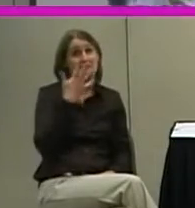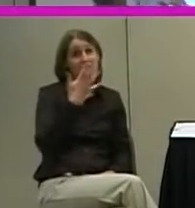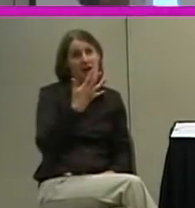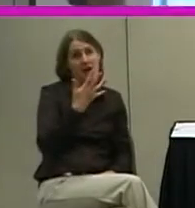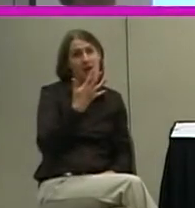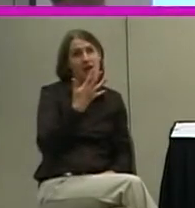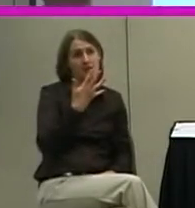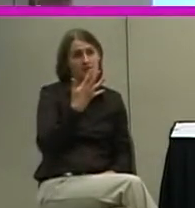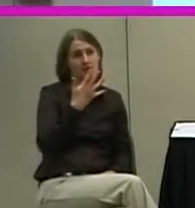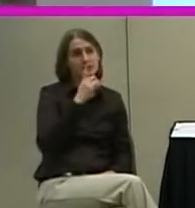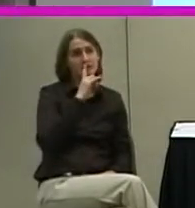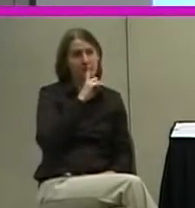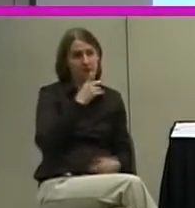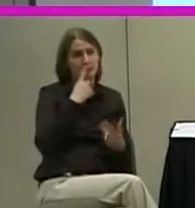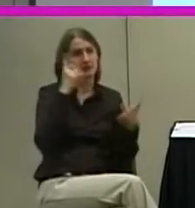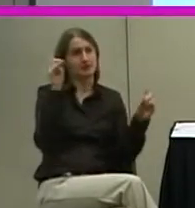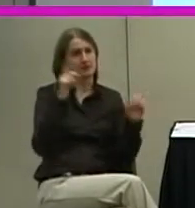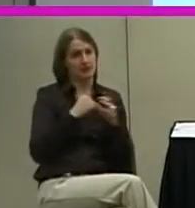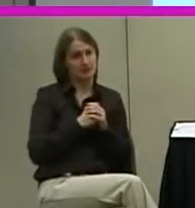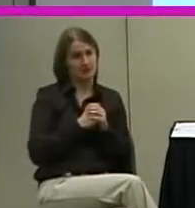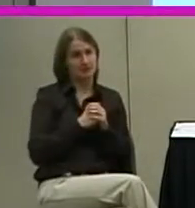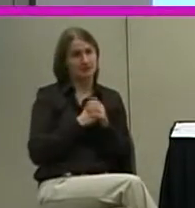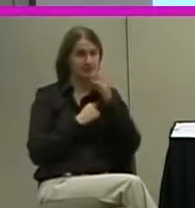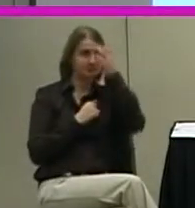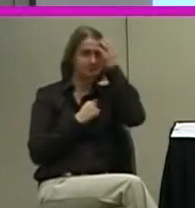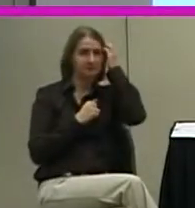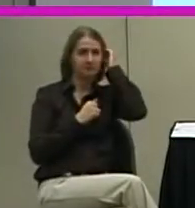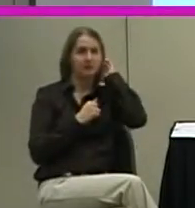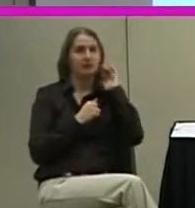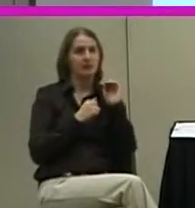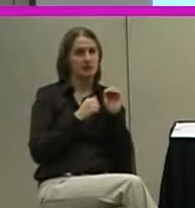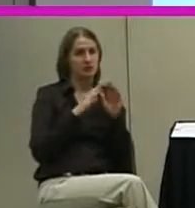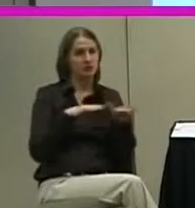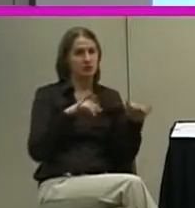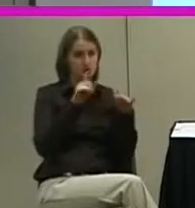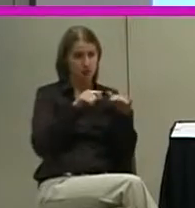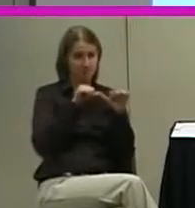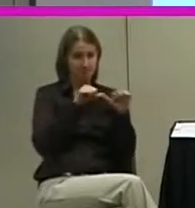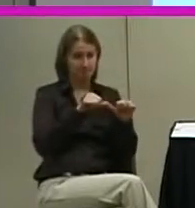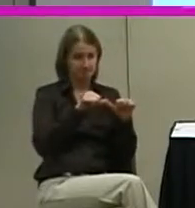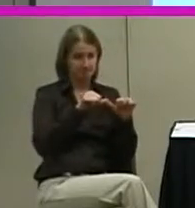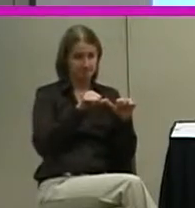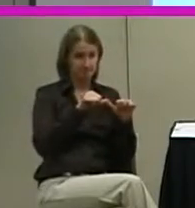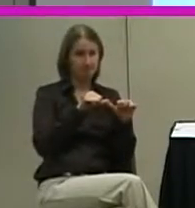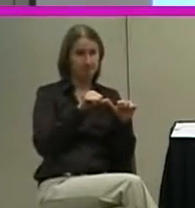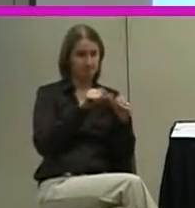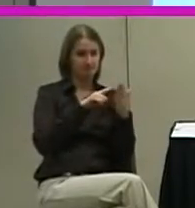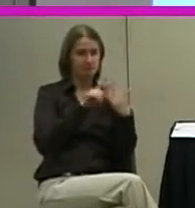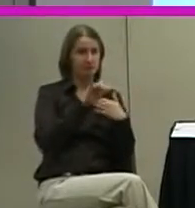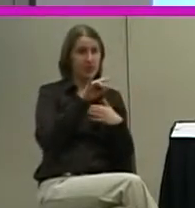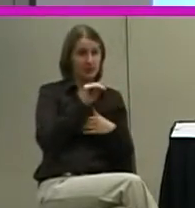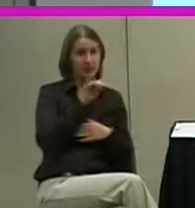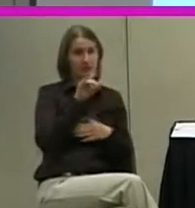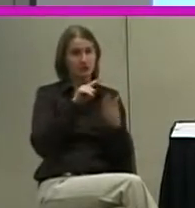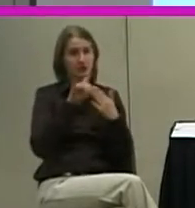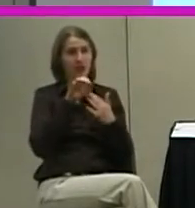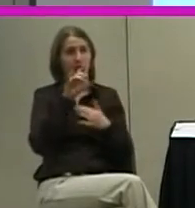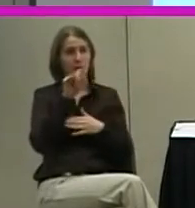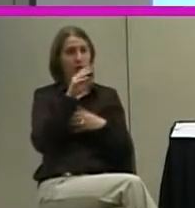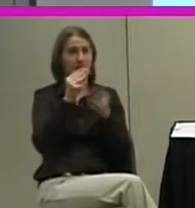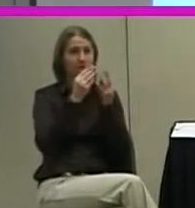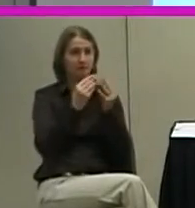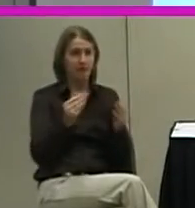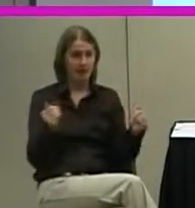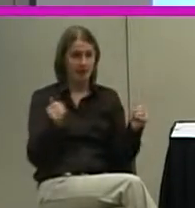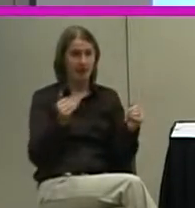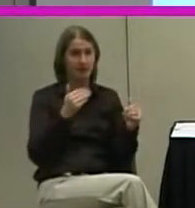5 are definitely kids that should stay on check-in, check-out and begin to fade off over time. Some should be